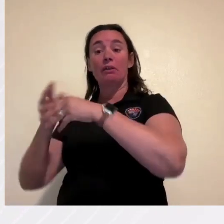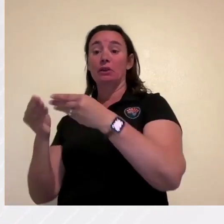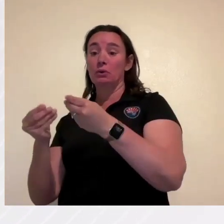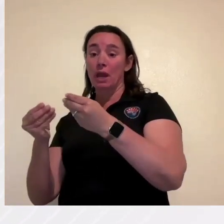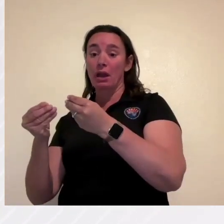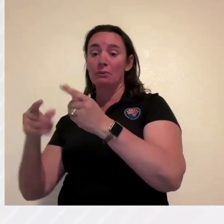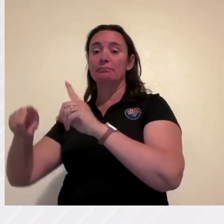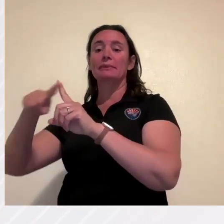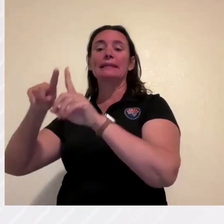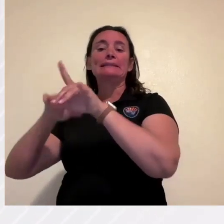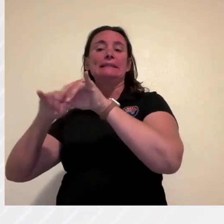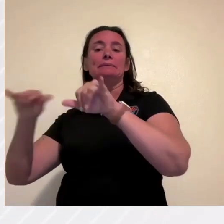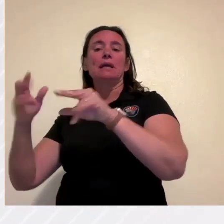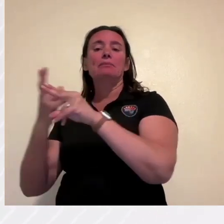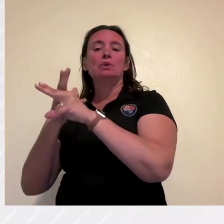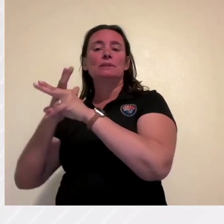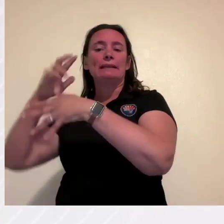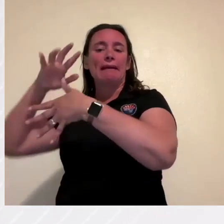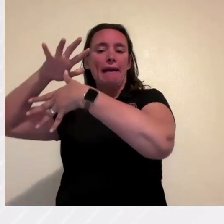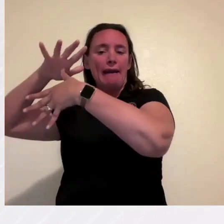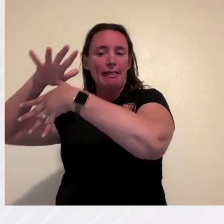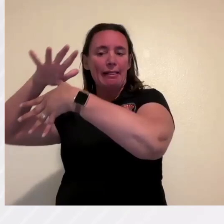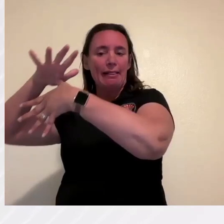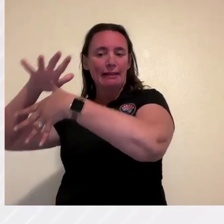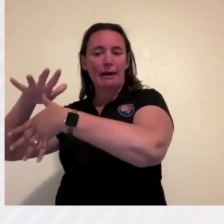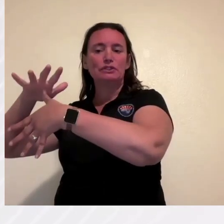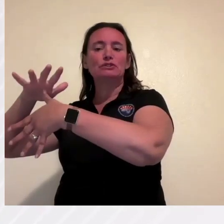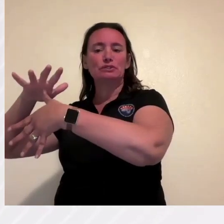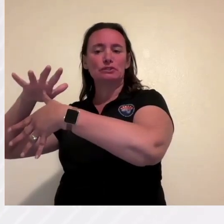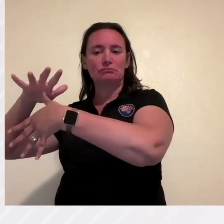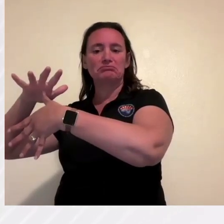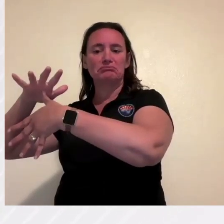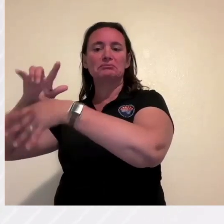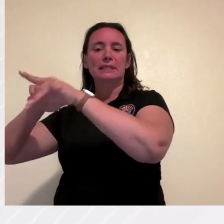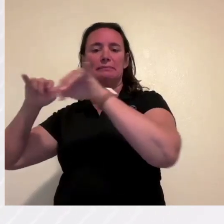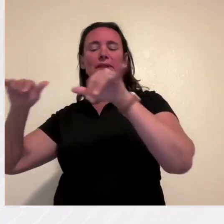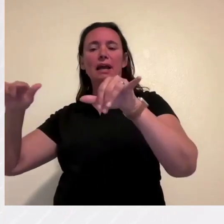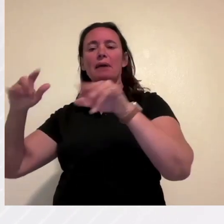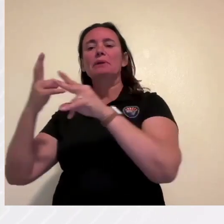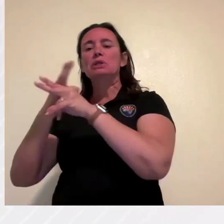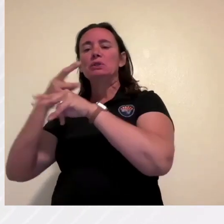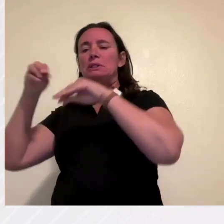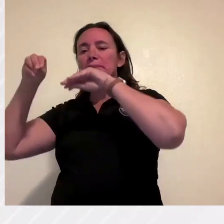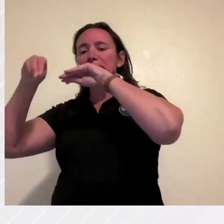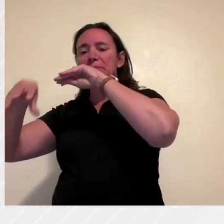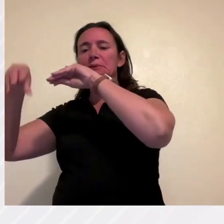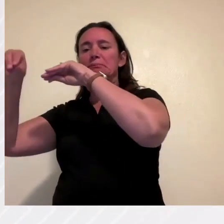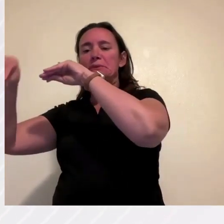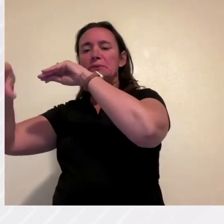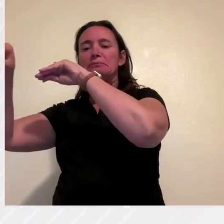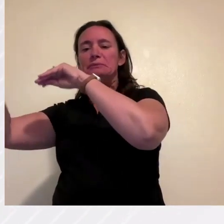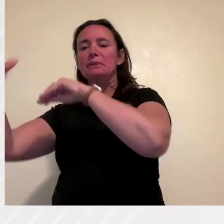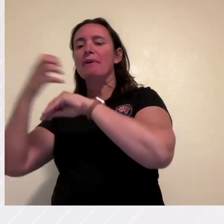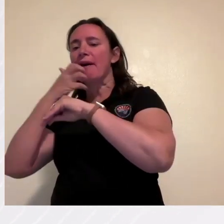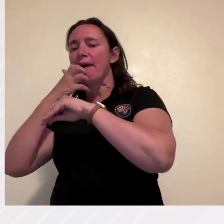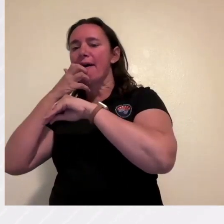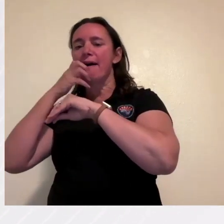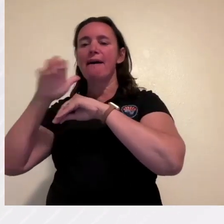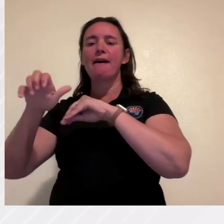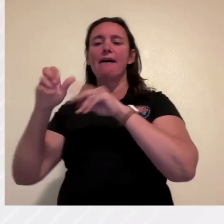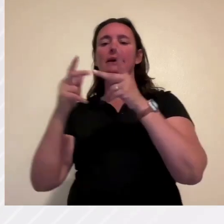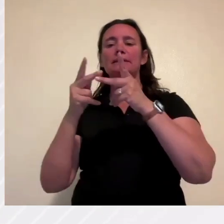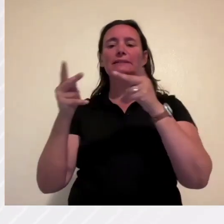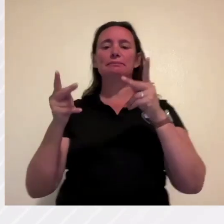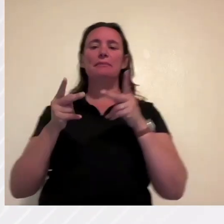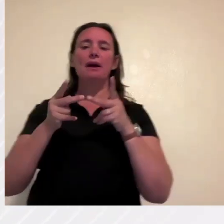air resources. So helicopters are coming in and hitting some of those hot spots that firefighters are unable to get to and